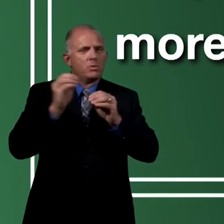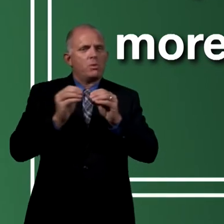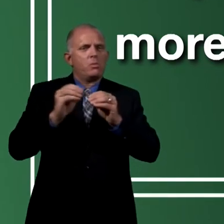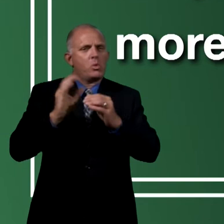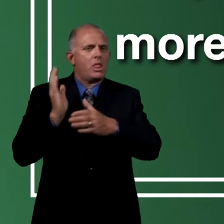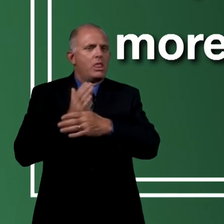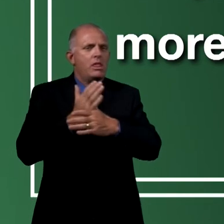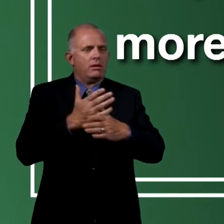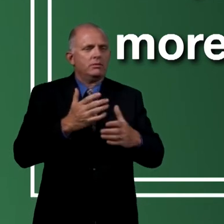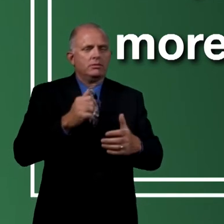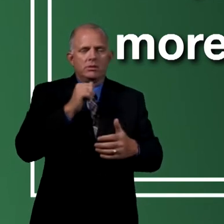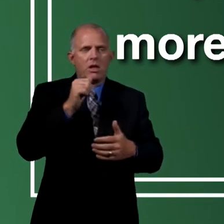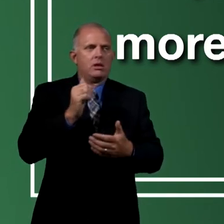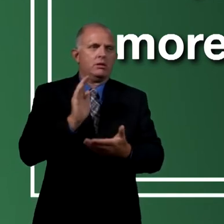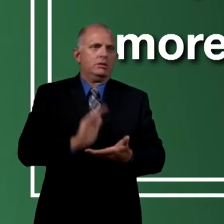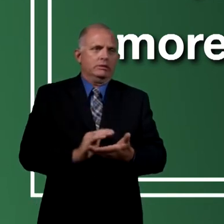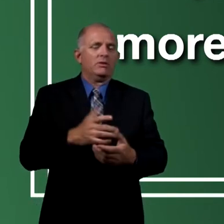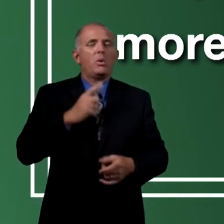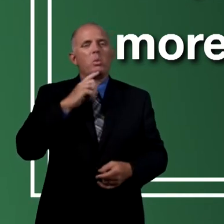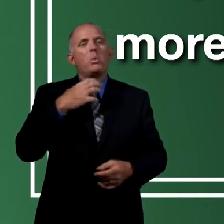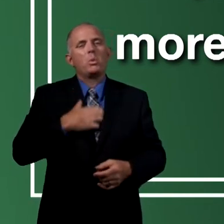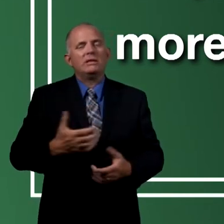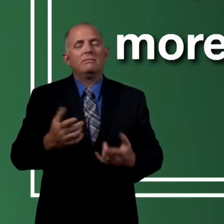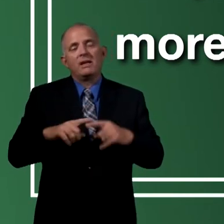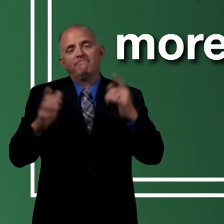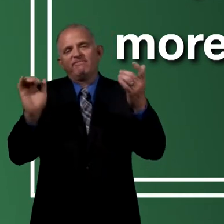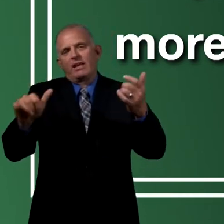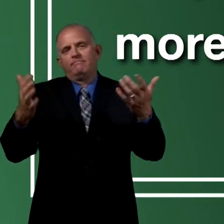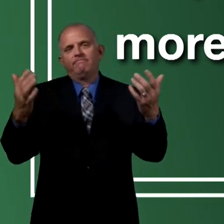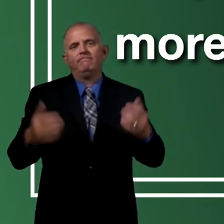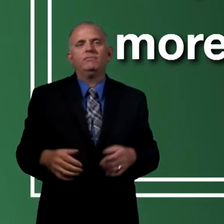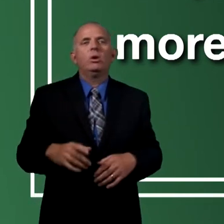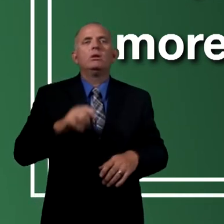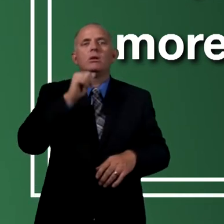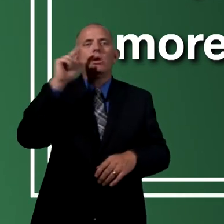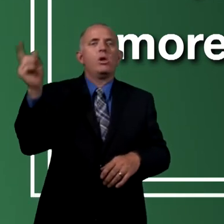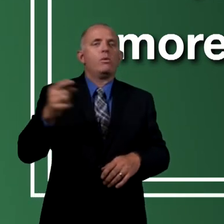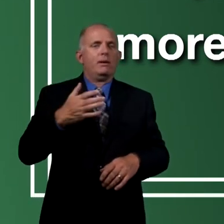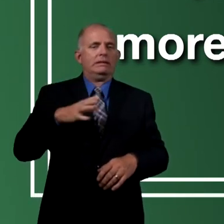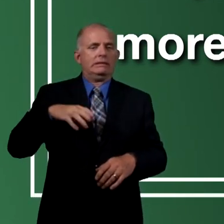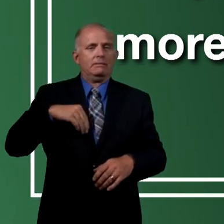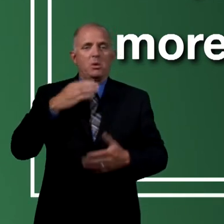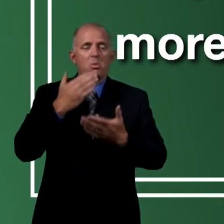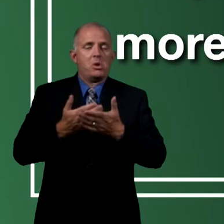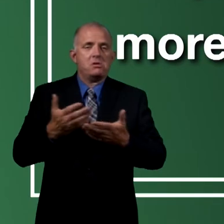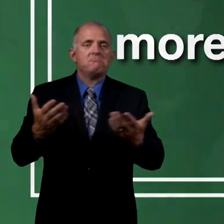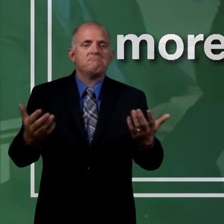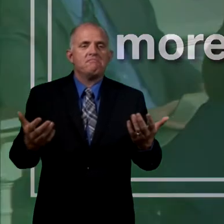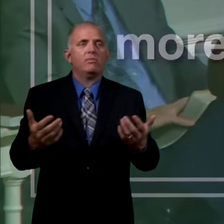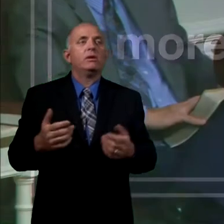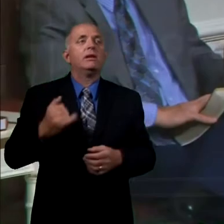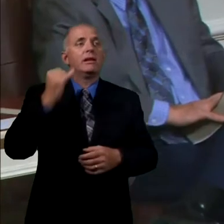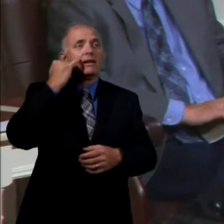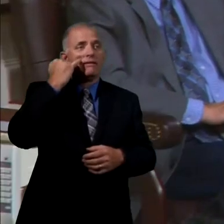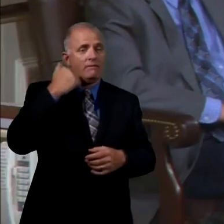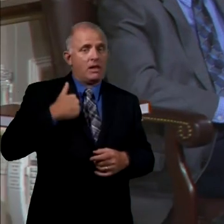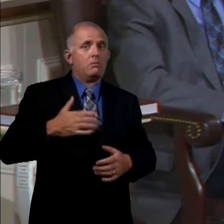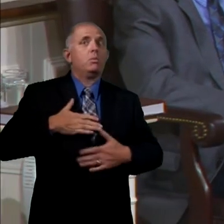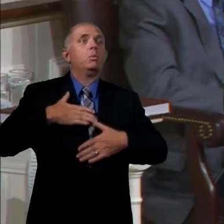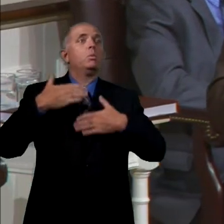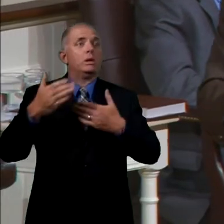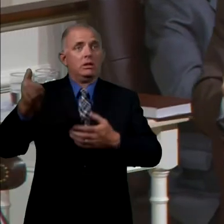tell you differently, and I don't always handle it well, but I can tell you this, when I am truly yielded to doing the Lord's will, I